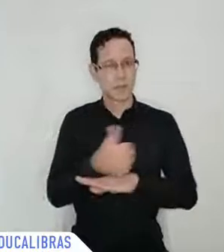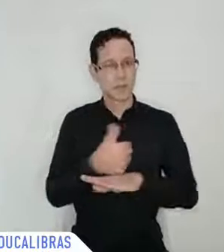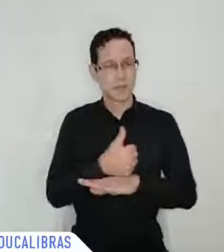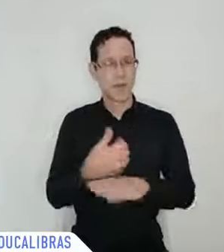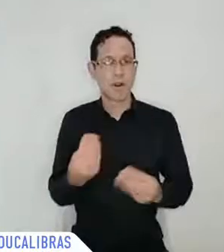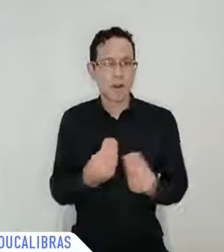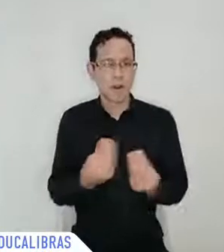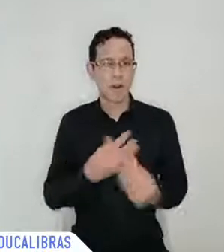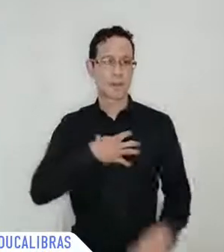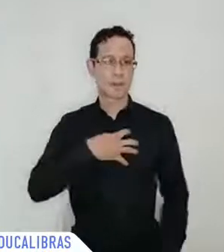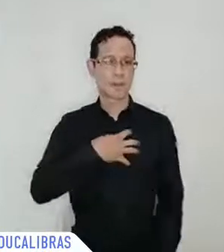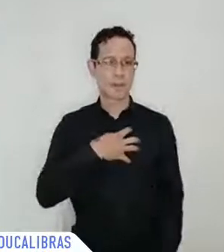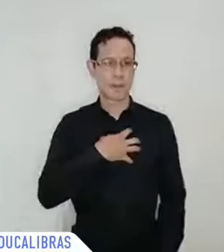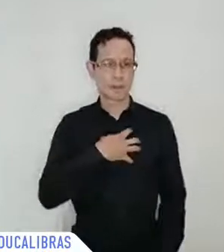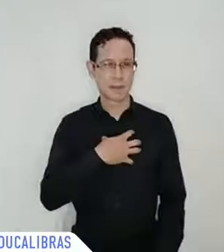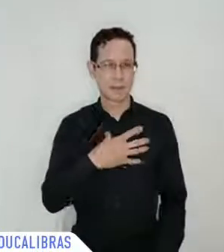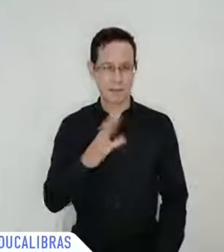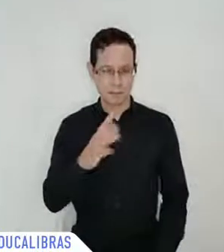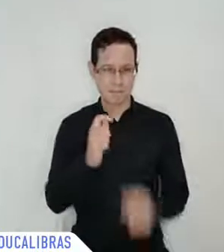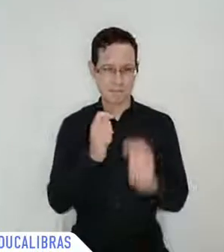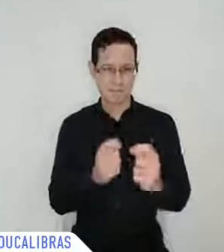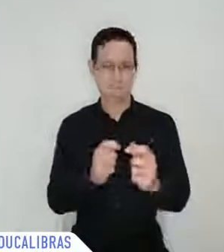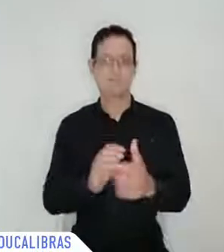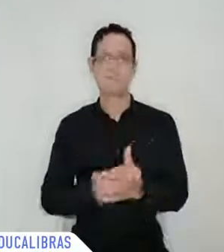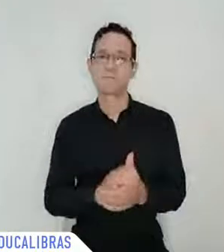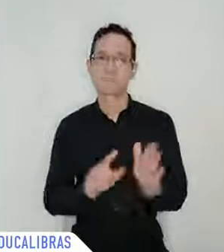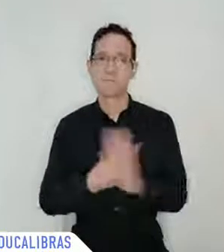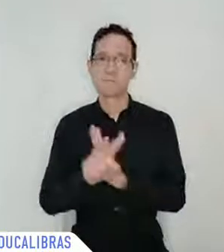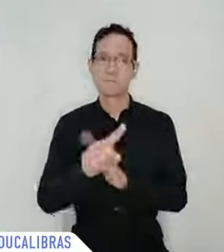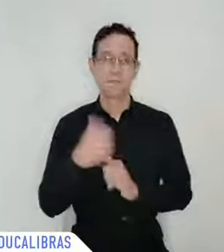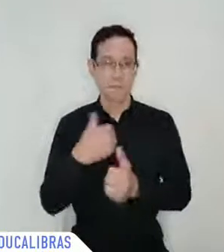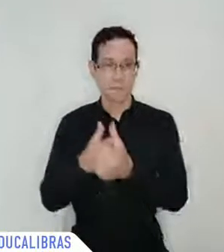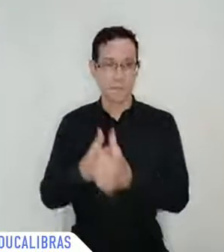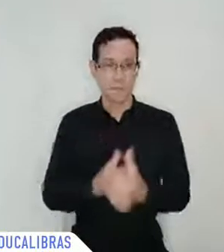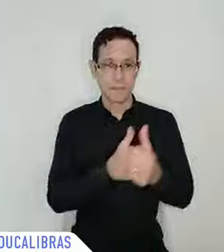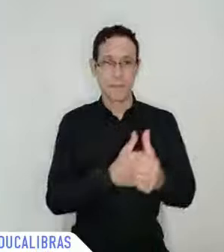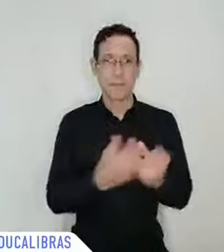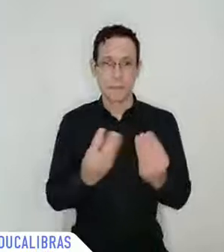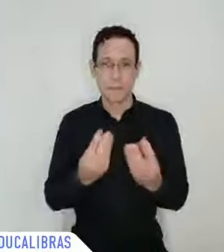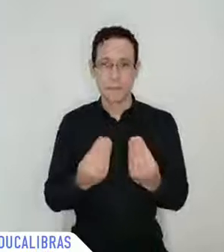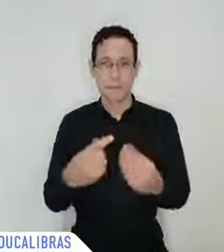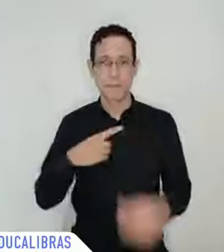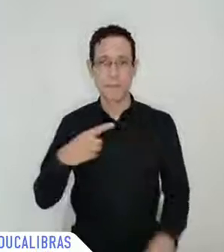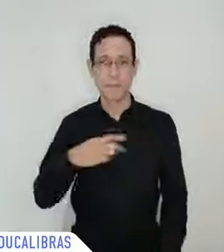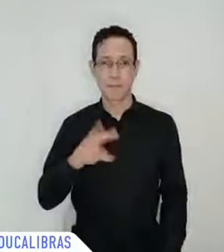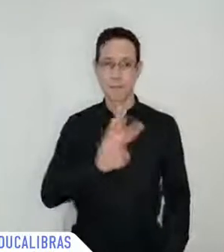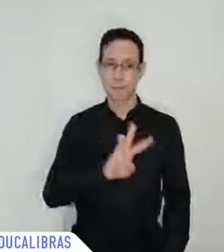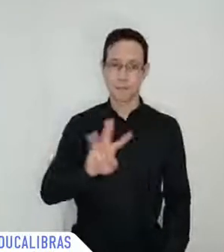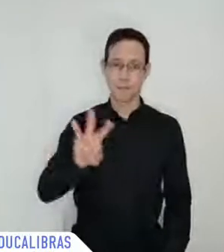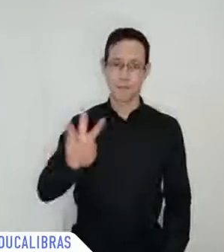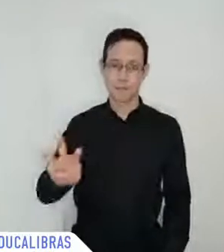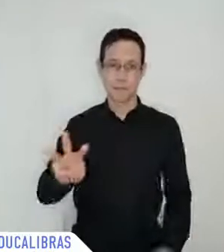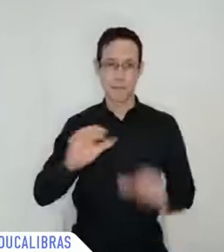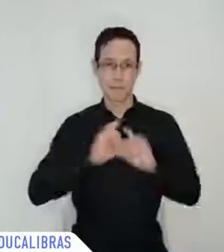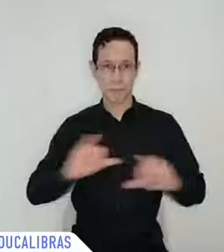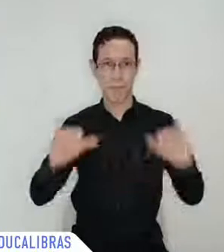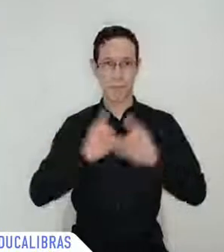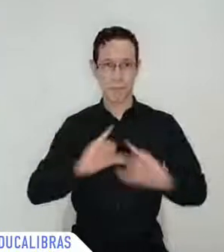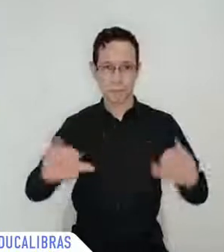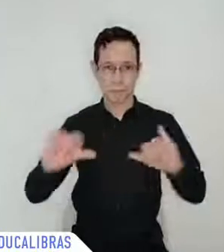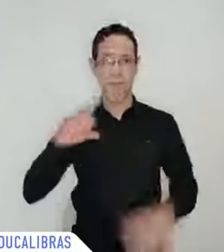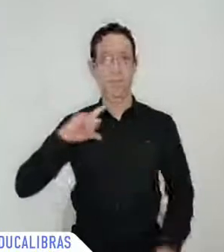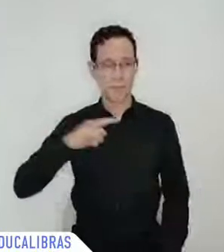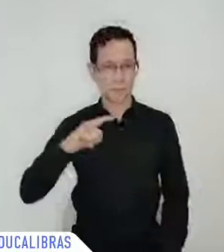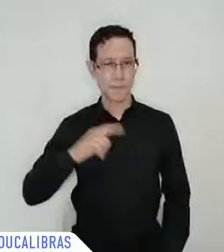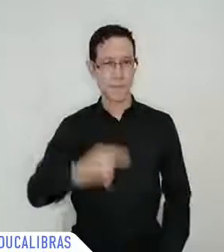the professional press deals with all that. I was following